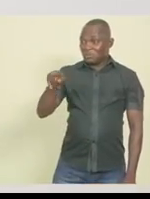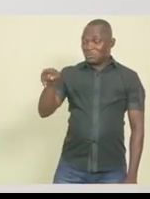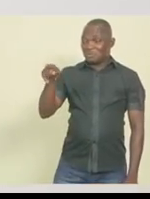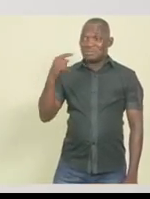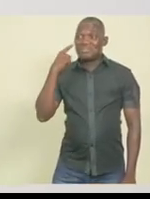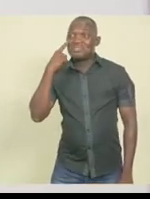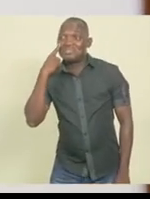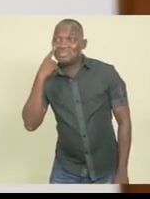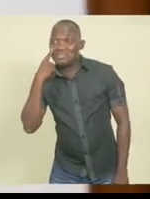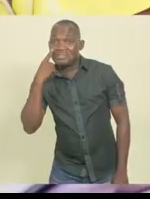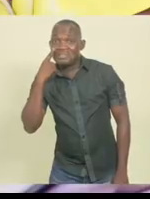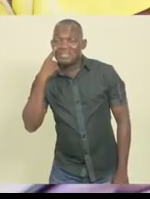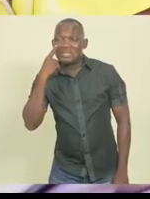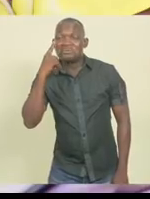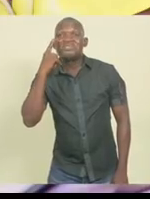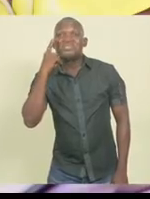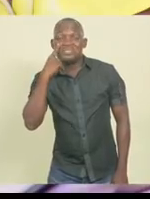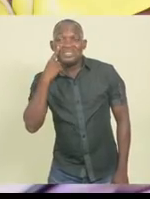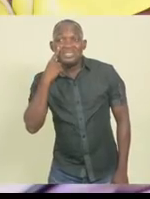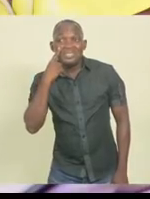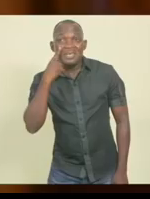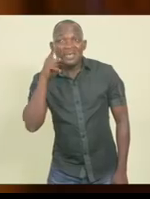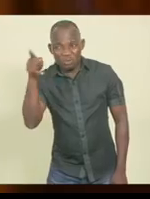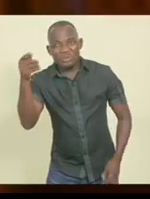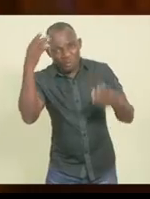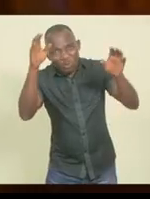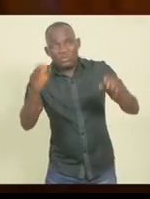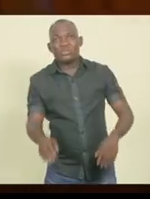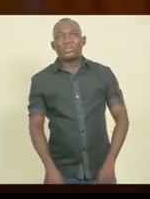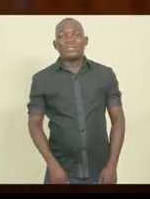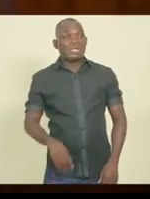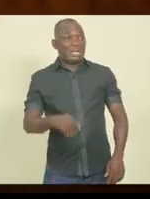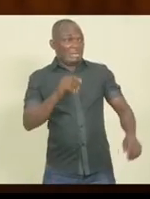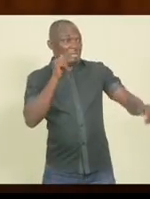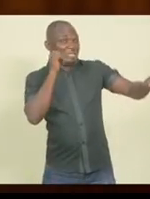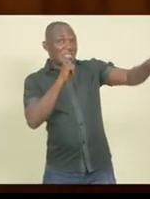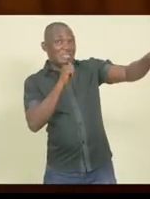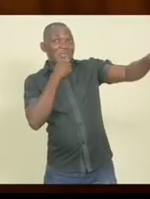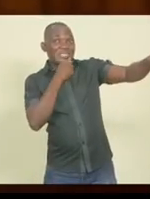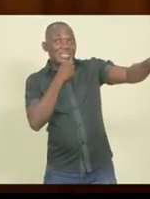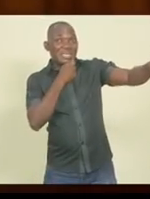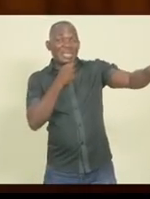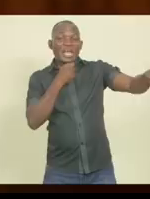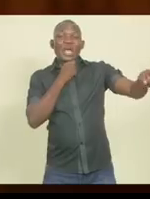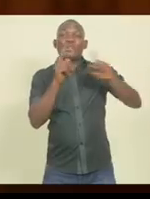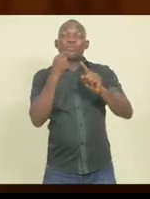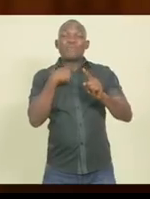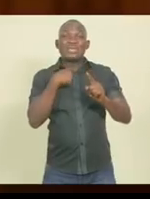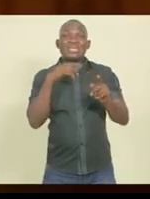You see what you have caused. You see? Now Patience thinks she can talk to